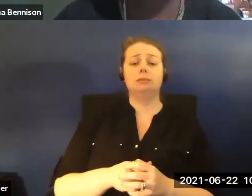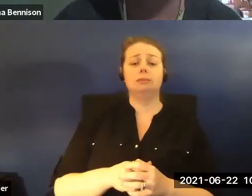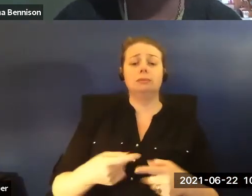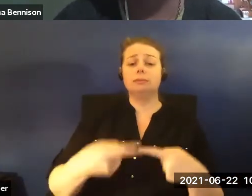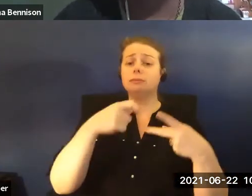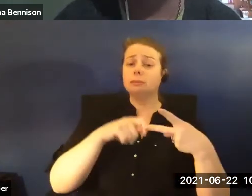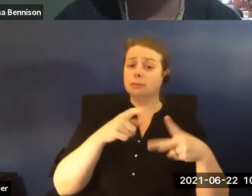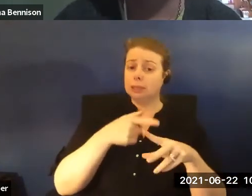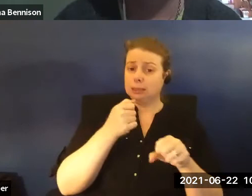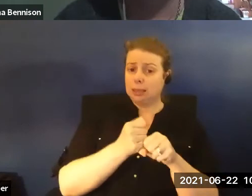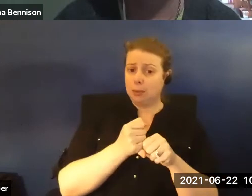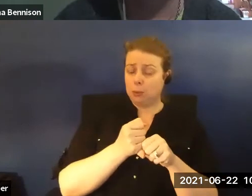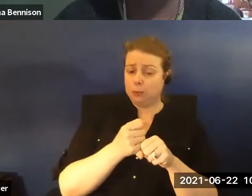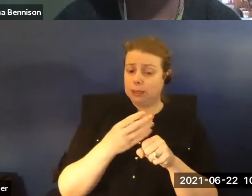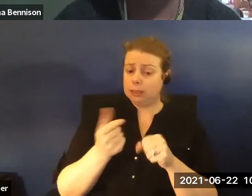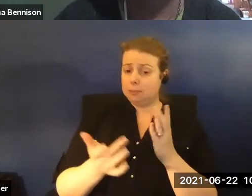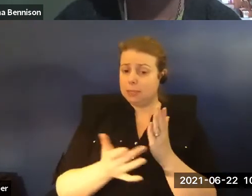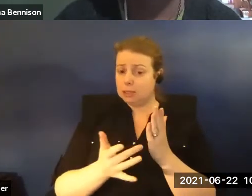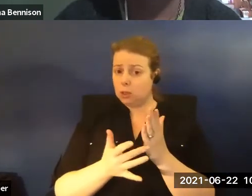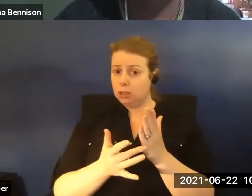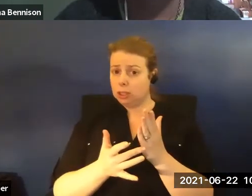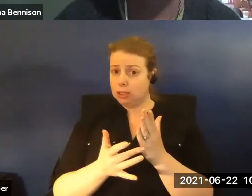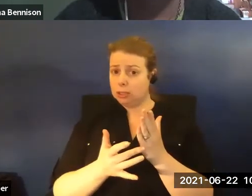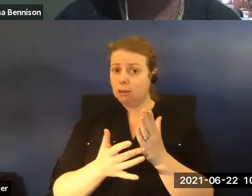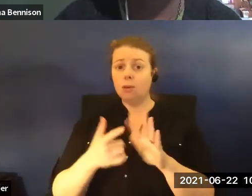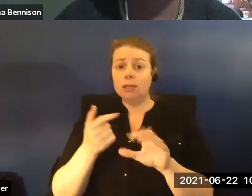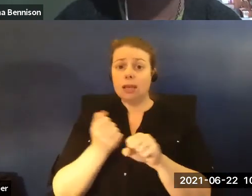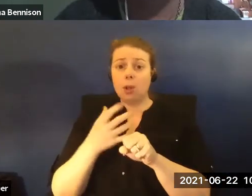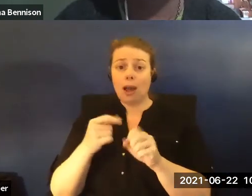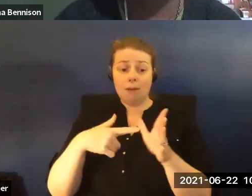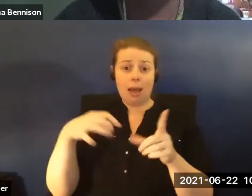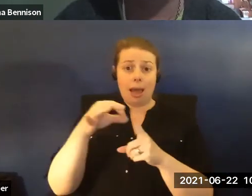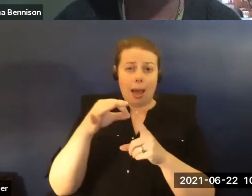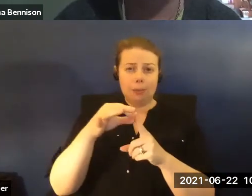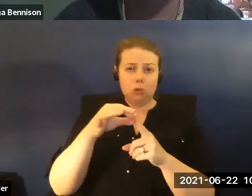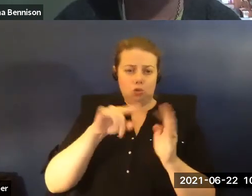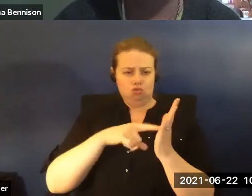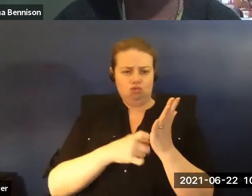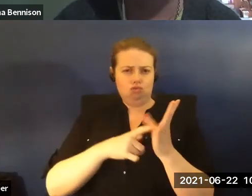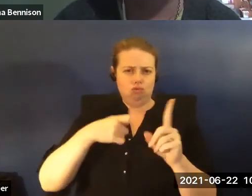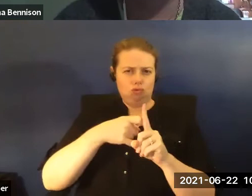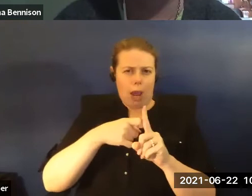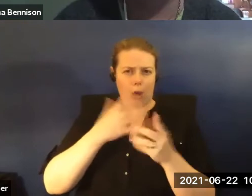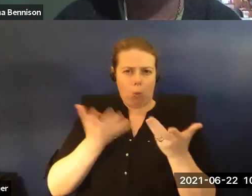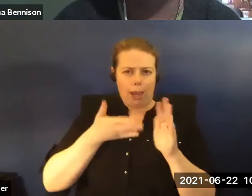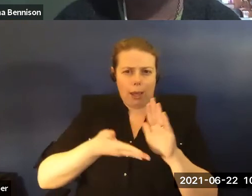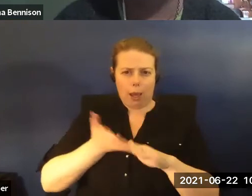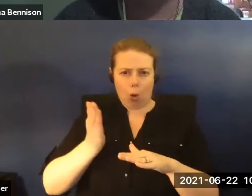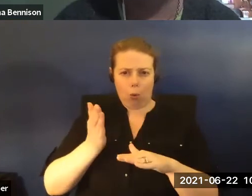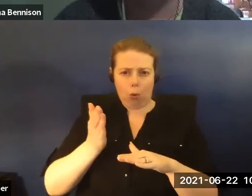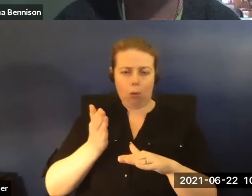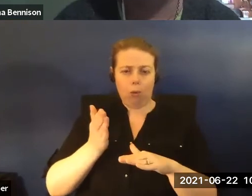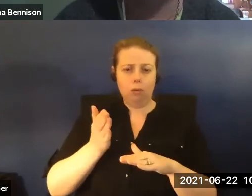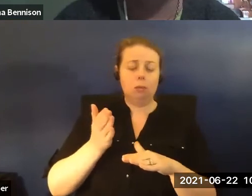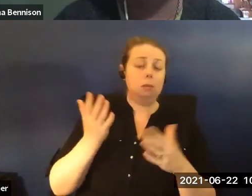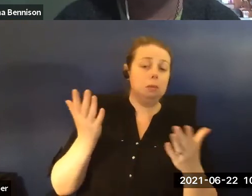COVID. Now, we've got an app that we use to track where we're going, and you're going to restaurants. It's pretty sense, looks simple, you know, pretty easy design.